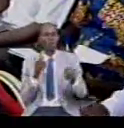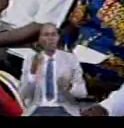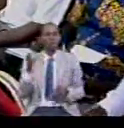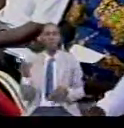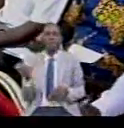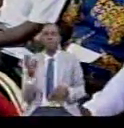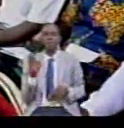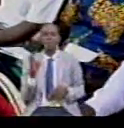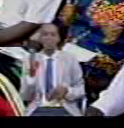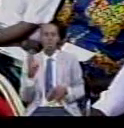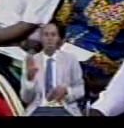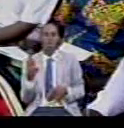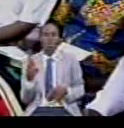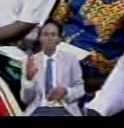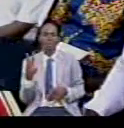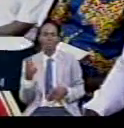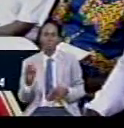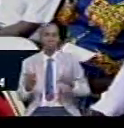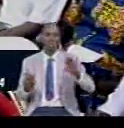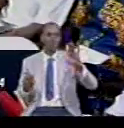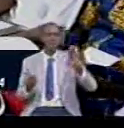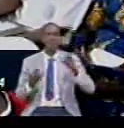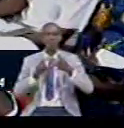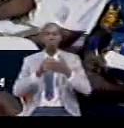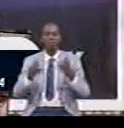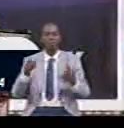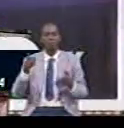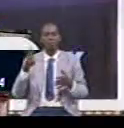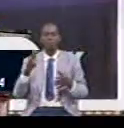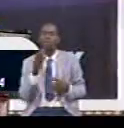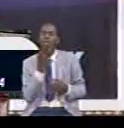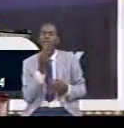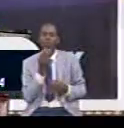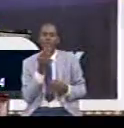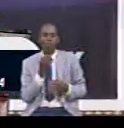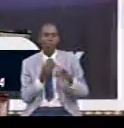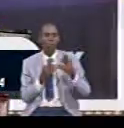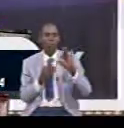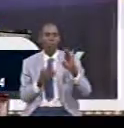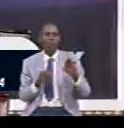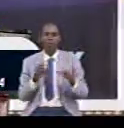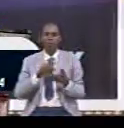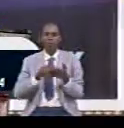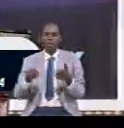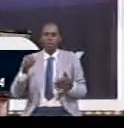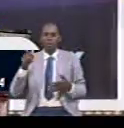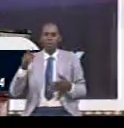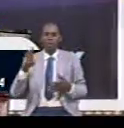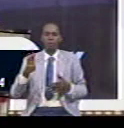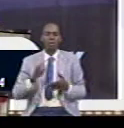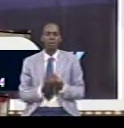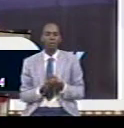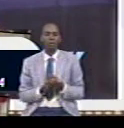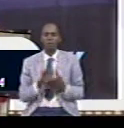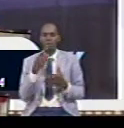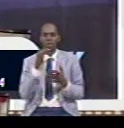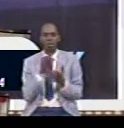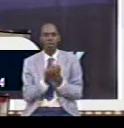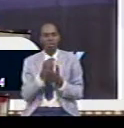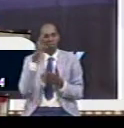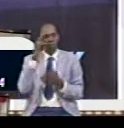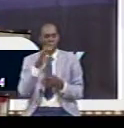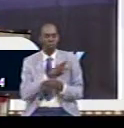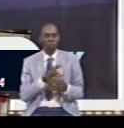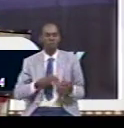chapter 9, I'm reading from verse 24. Hebrews chapter 9, reading from verse 24. It says, for Christ has